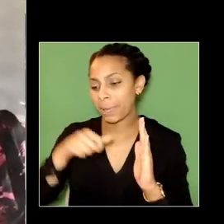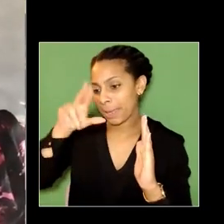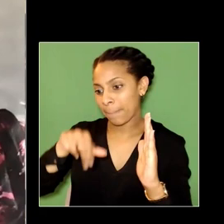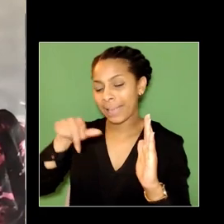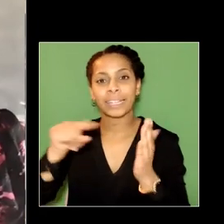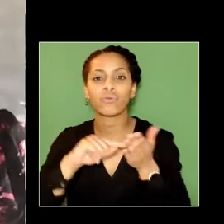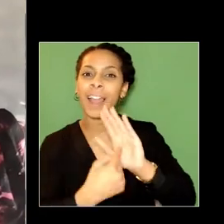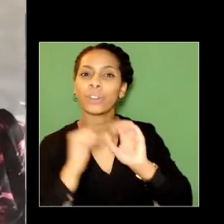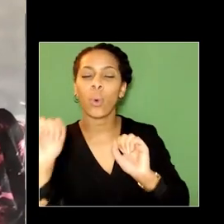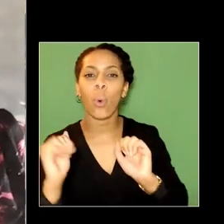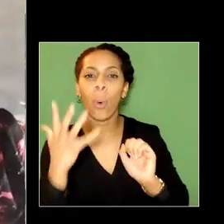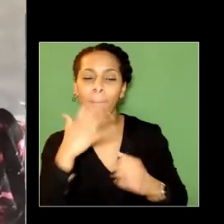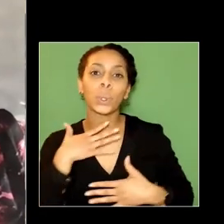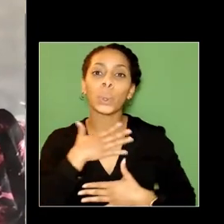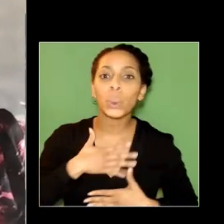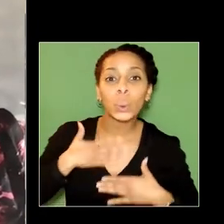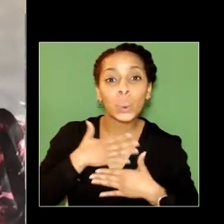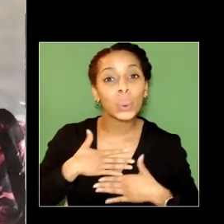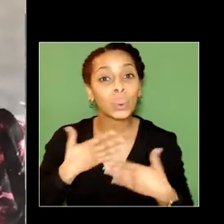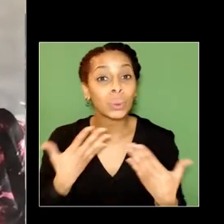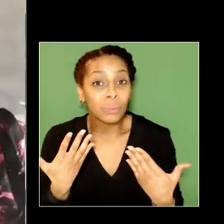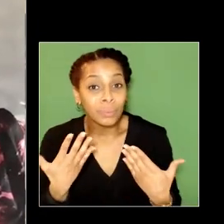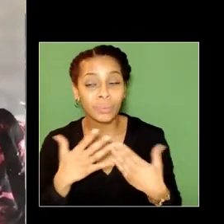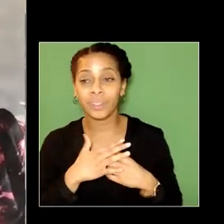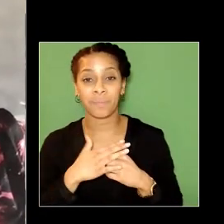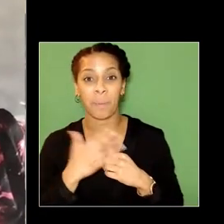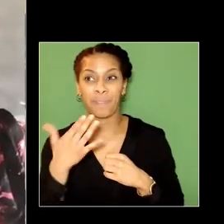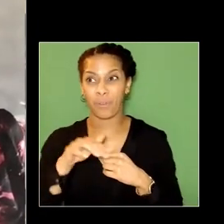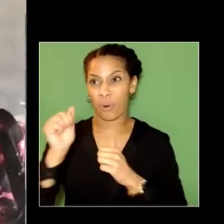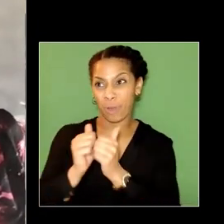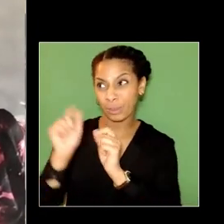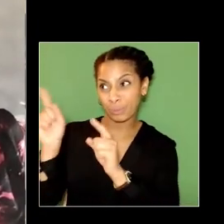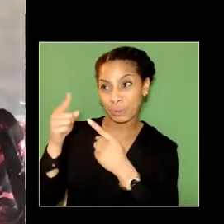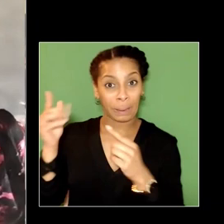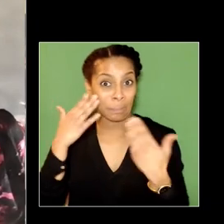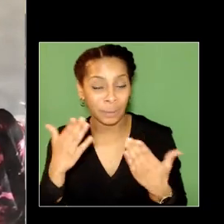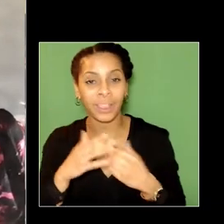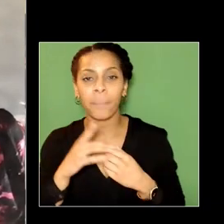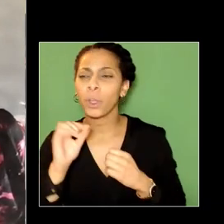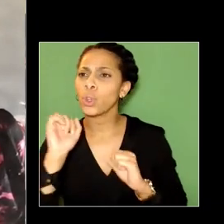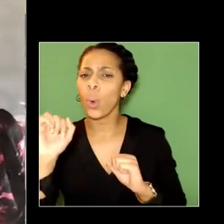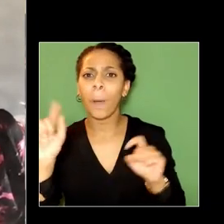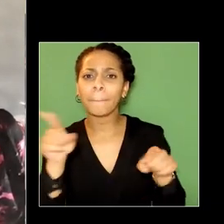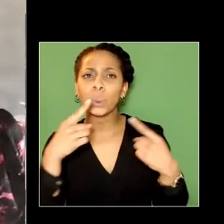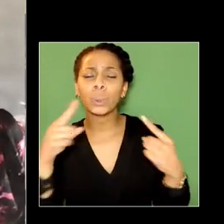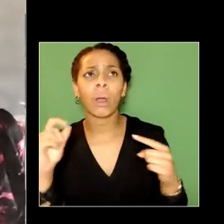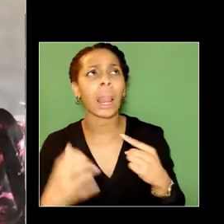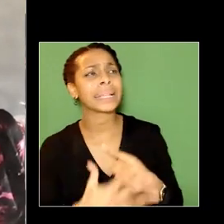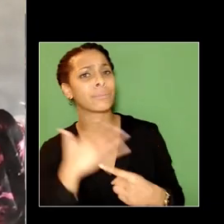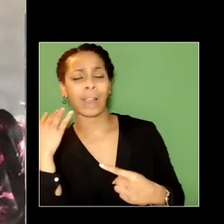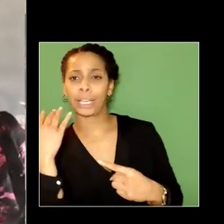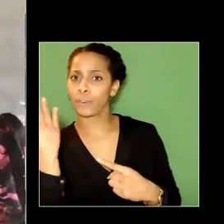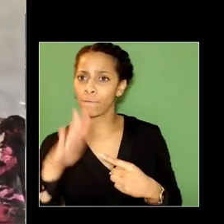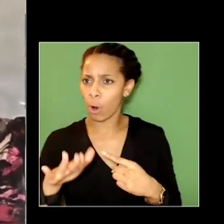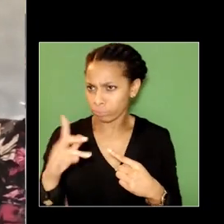soundtracks. But where's your musical inspiration from? Oh God, so it's all kinds of things. So